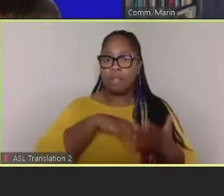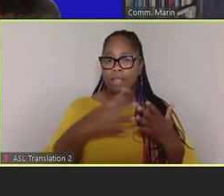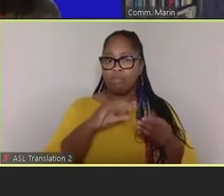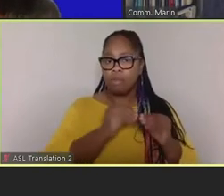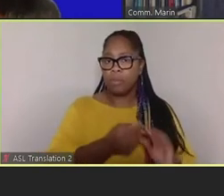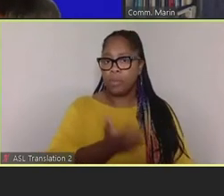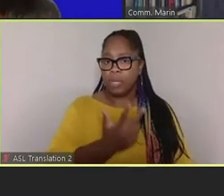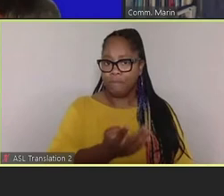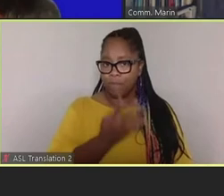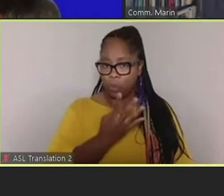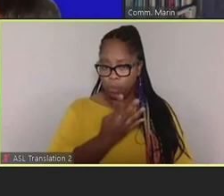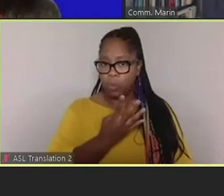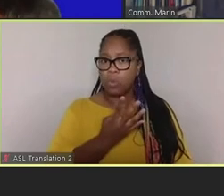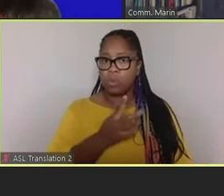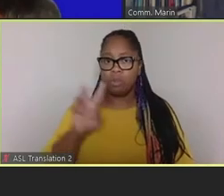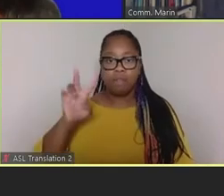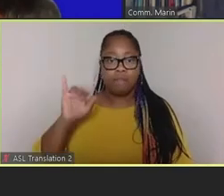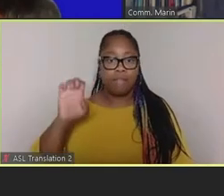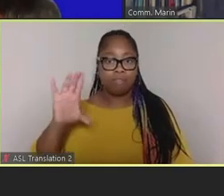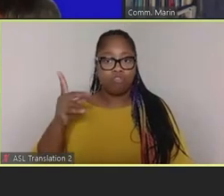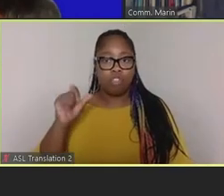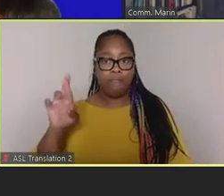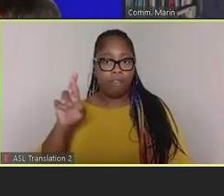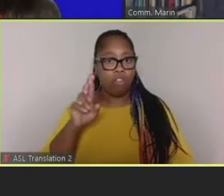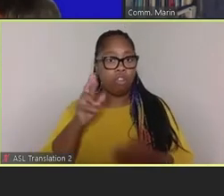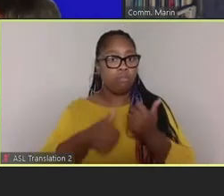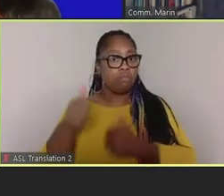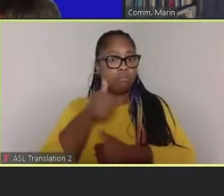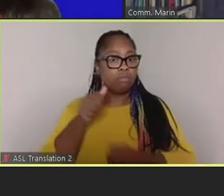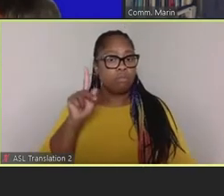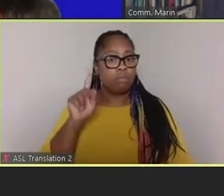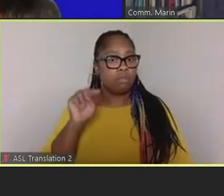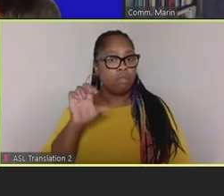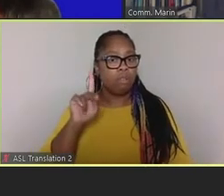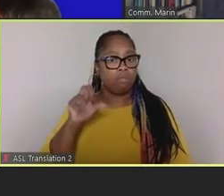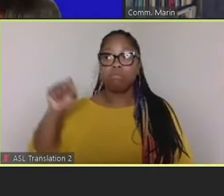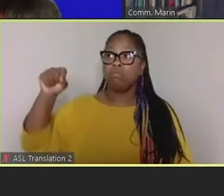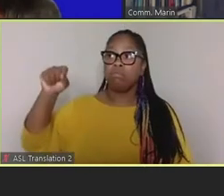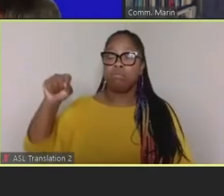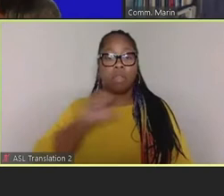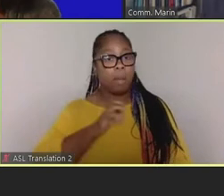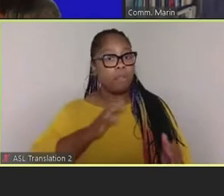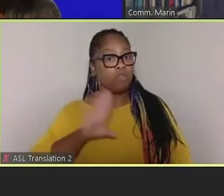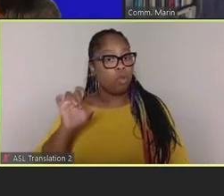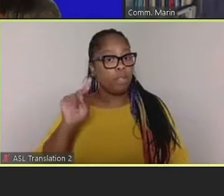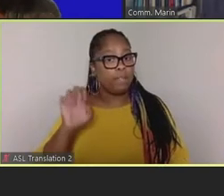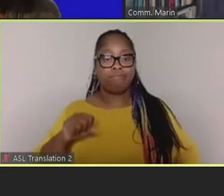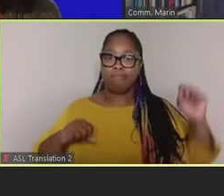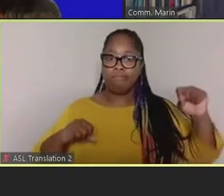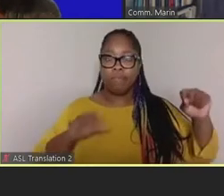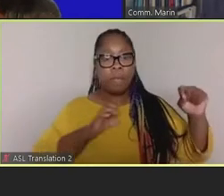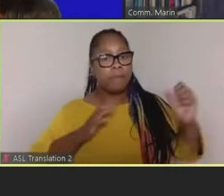4. Vice Chairman Knuckles. Yes. Commissioner Burney. Yes.